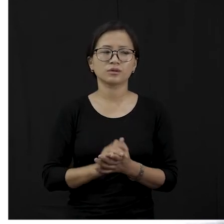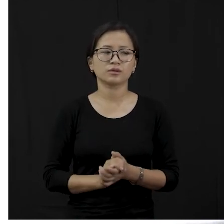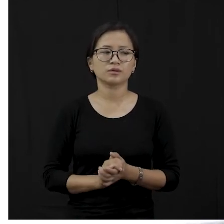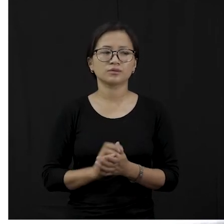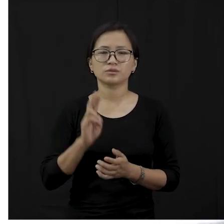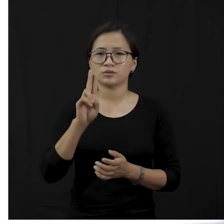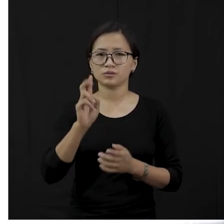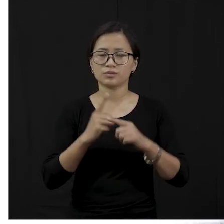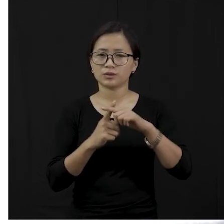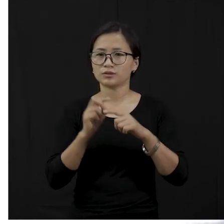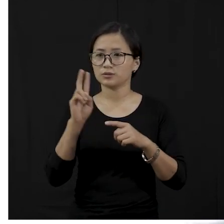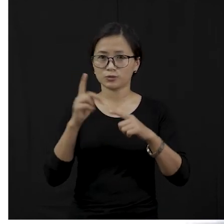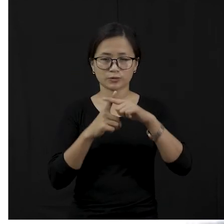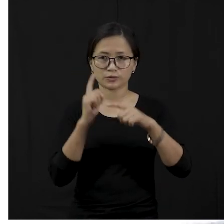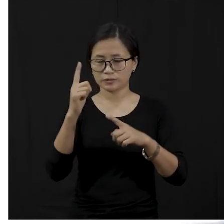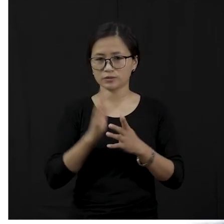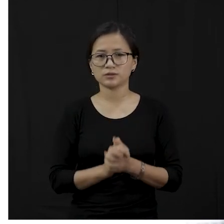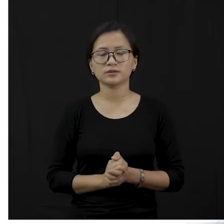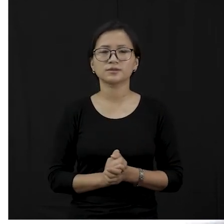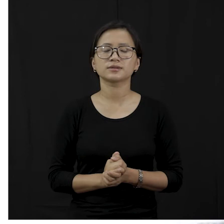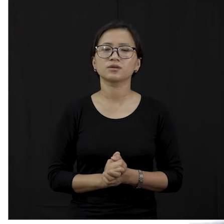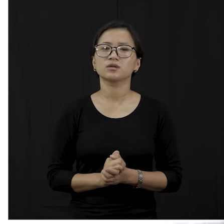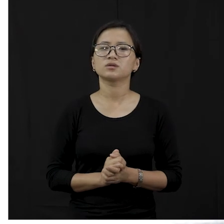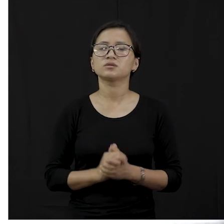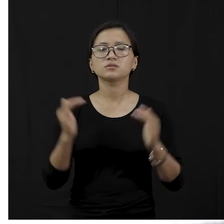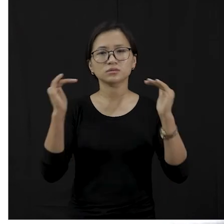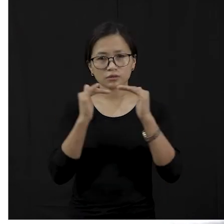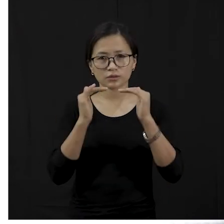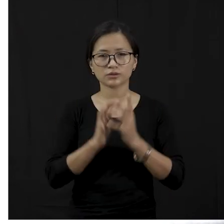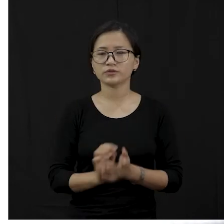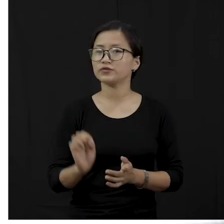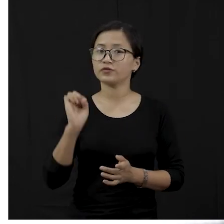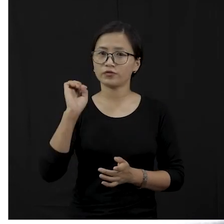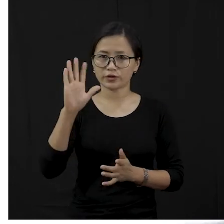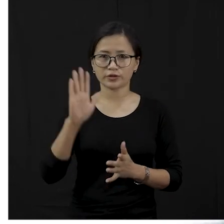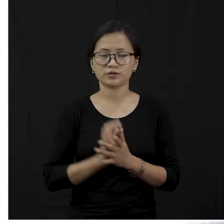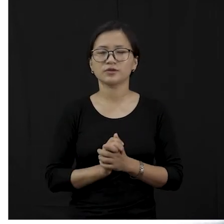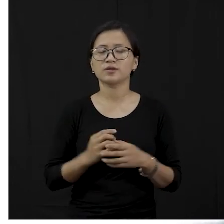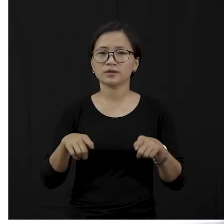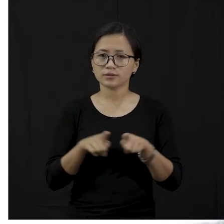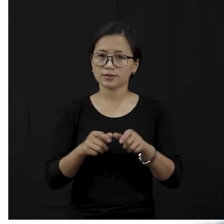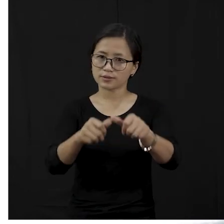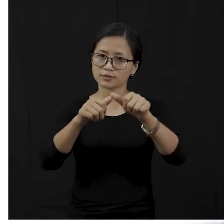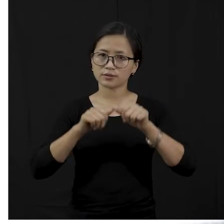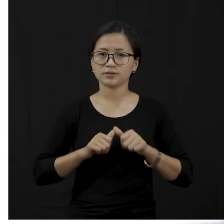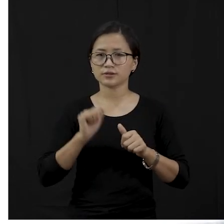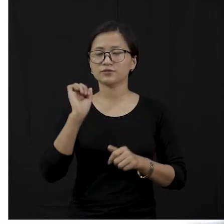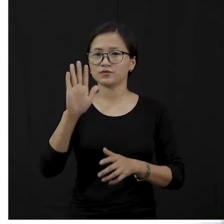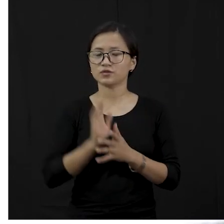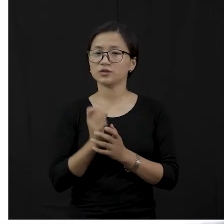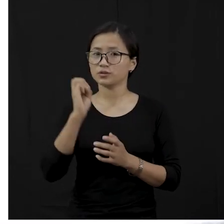plus 2. It is 4 plus 1 is equal to 5. The answer is 53.